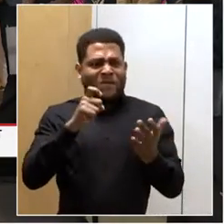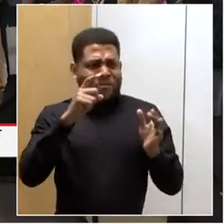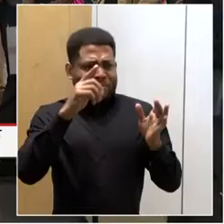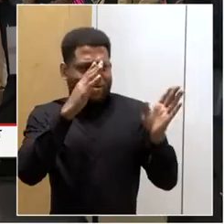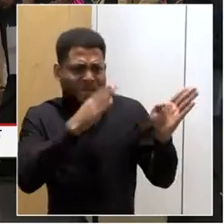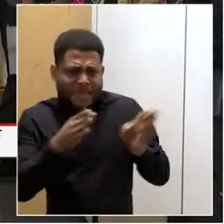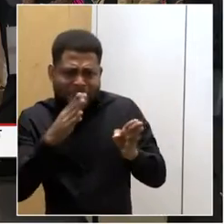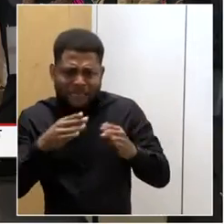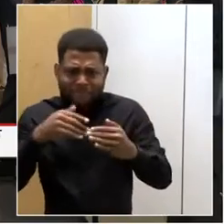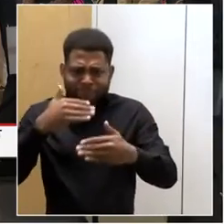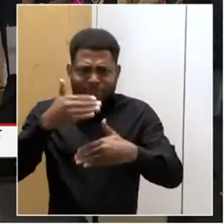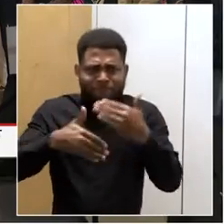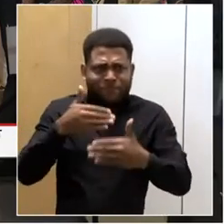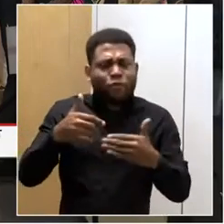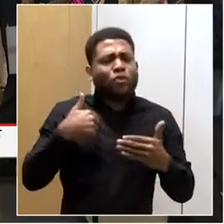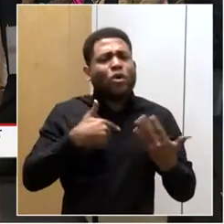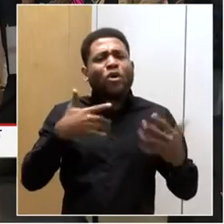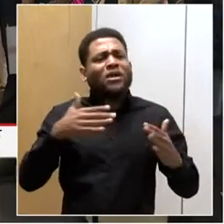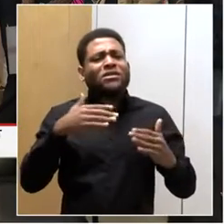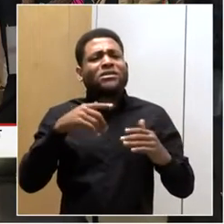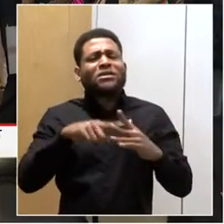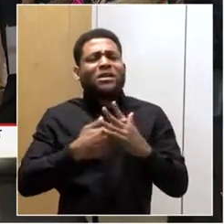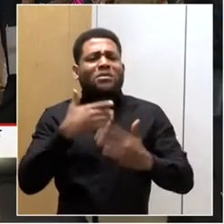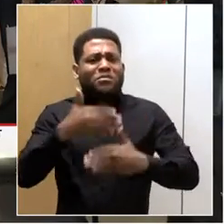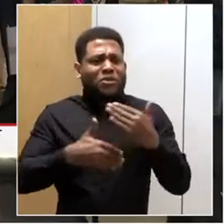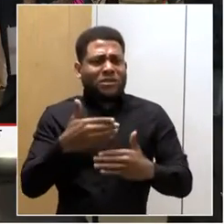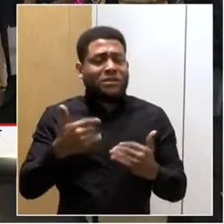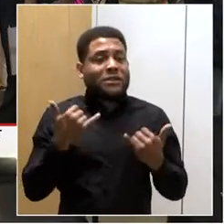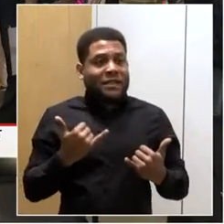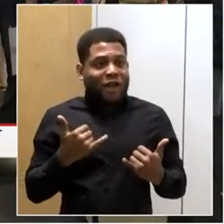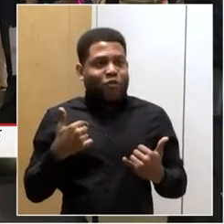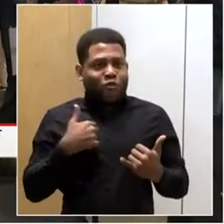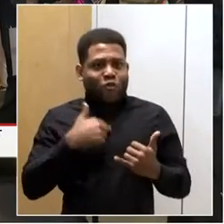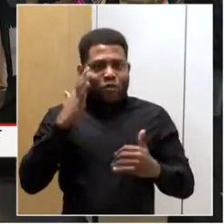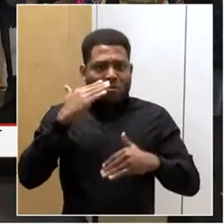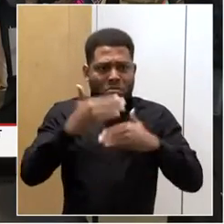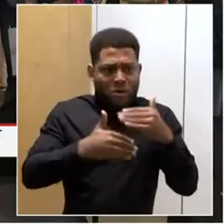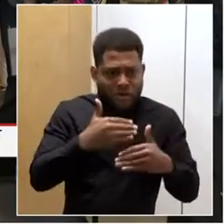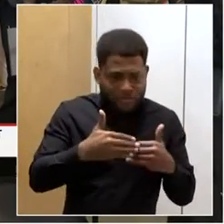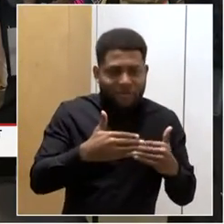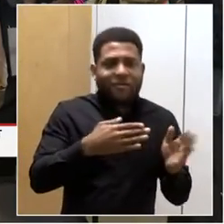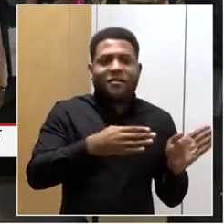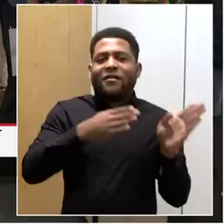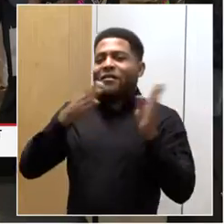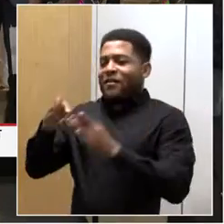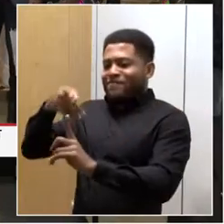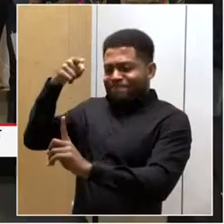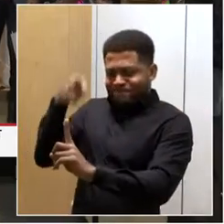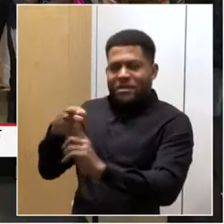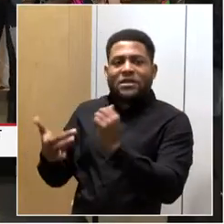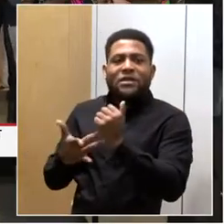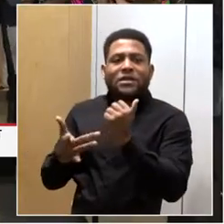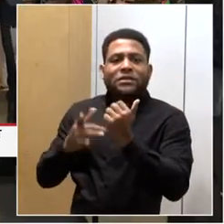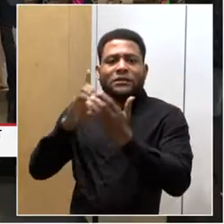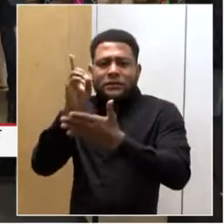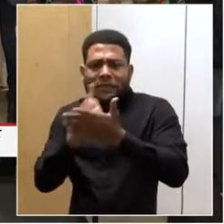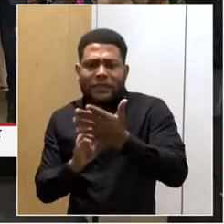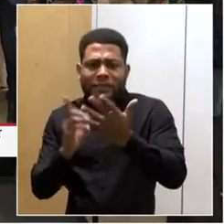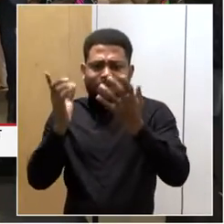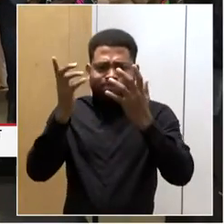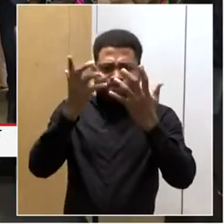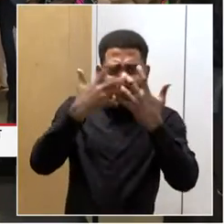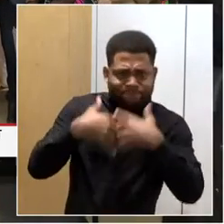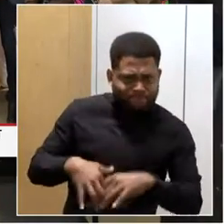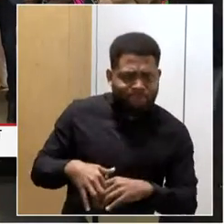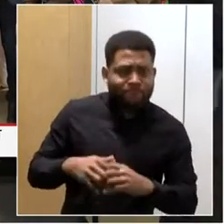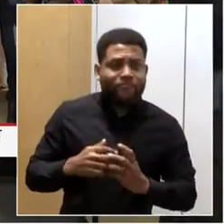and they're now going into sort of more of a technical and design work that would get us closer to making that a